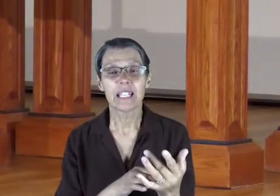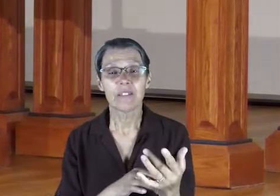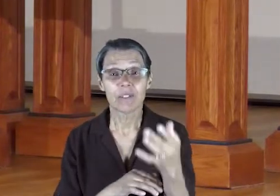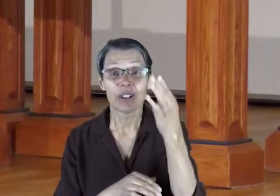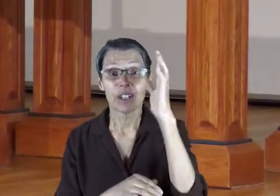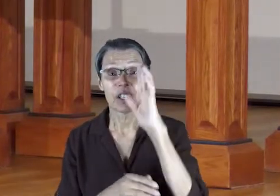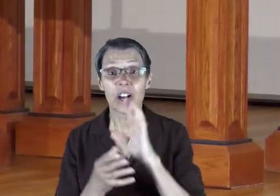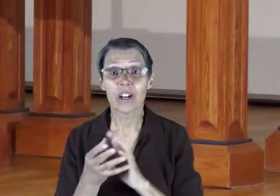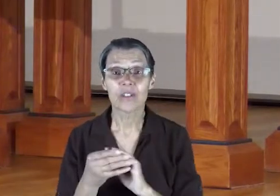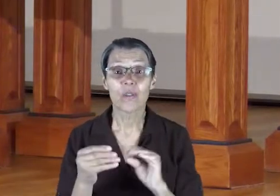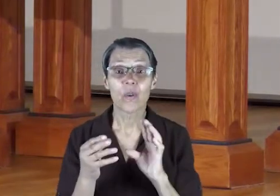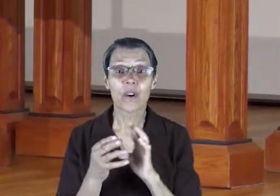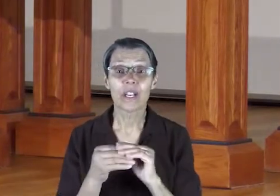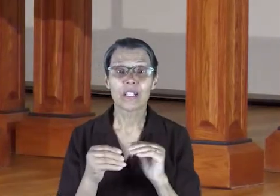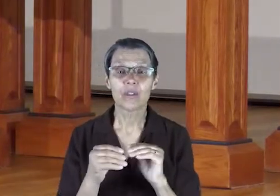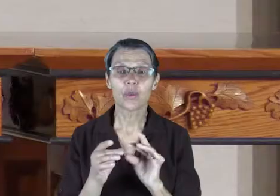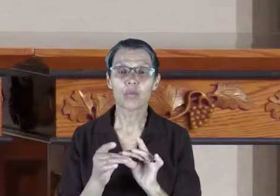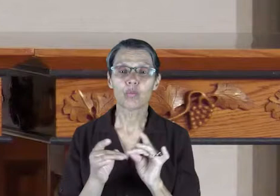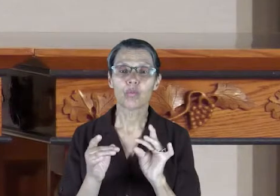to them.